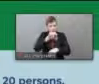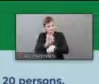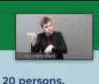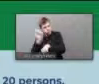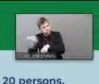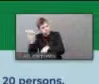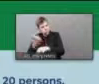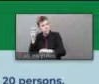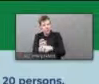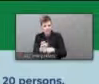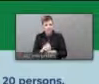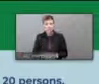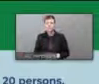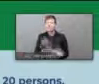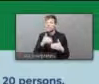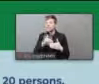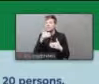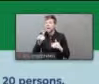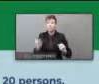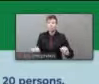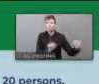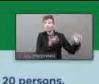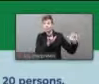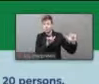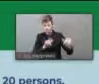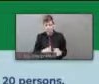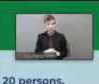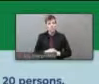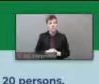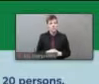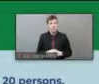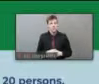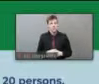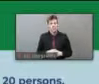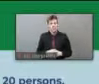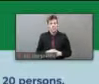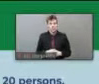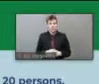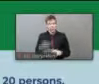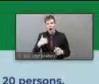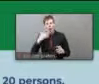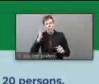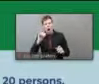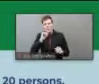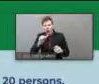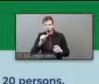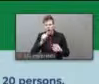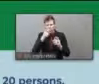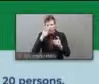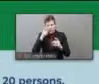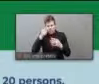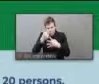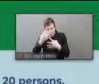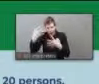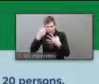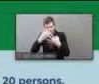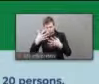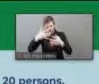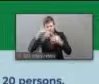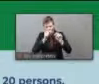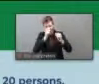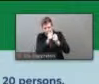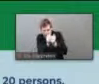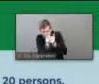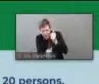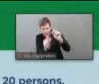Now I'm just going to highlight some differences instead of going all the way through it. You can see that there's a big jump in the mass gathering limit